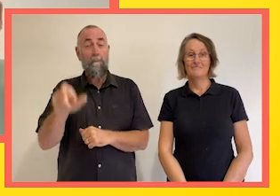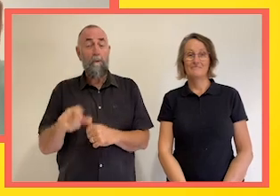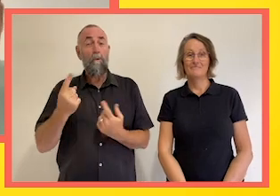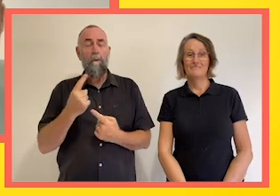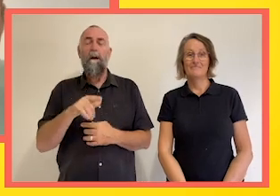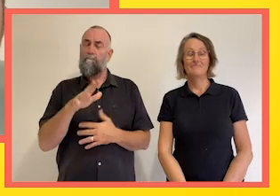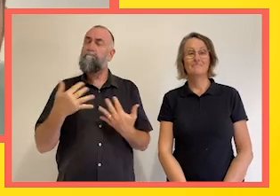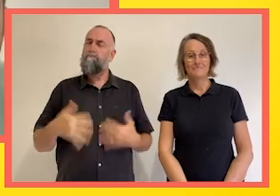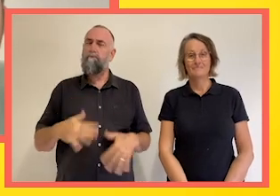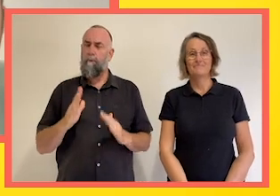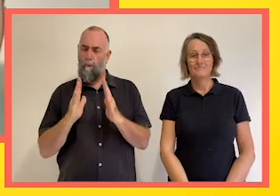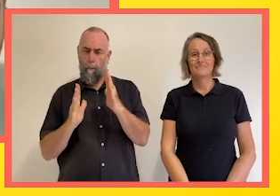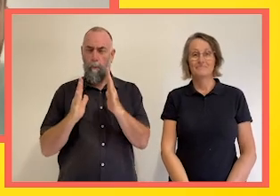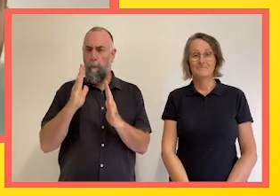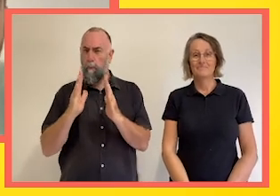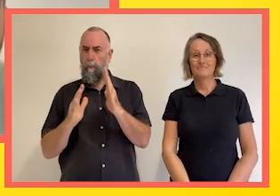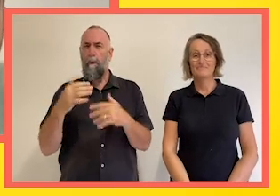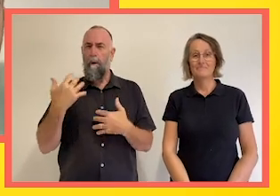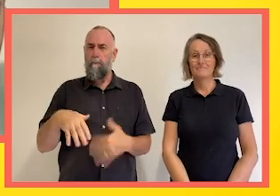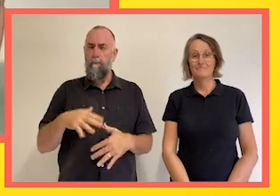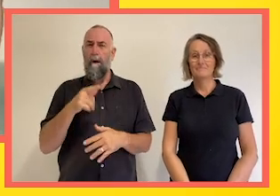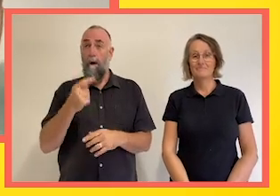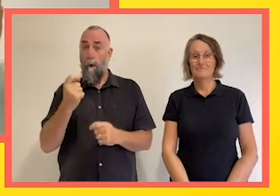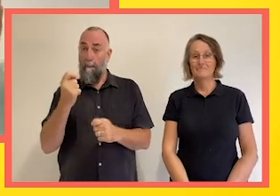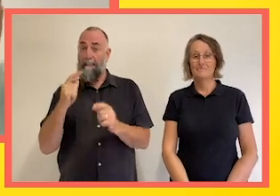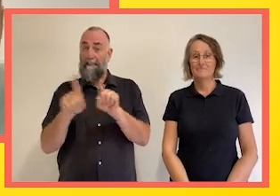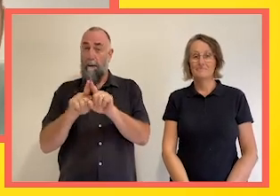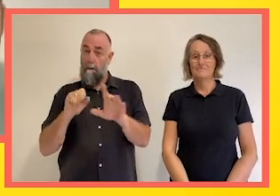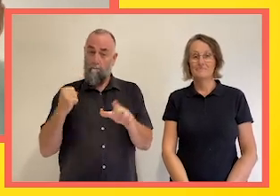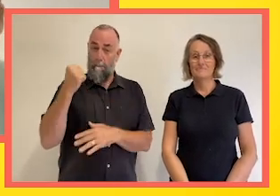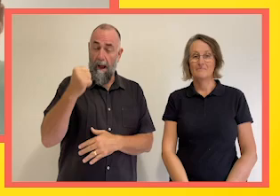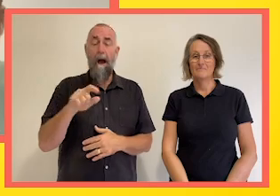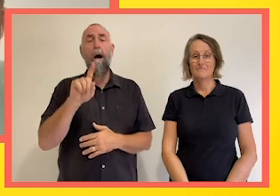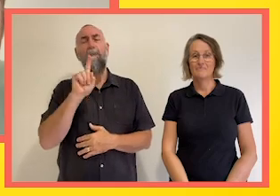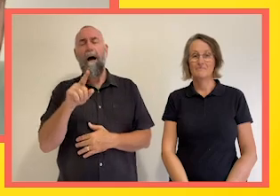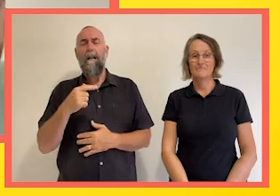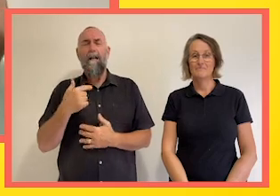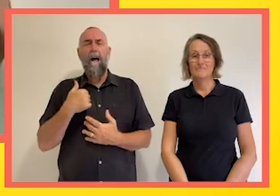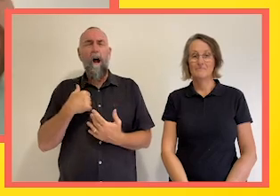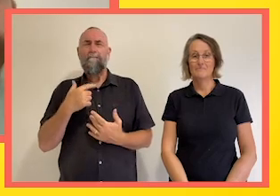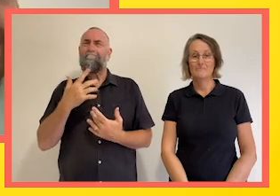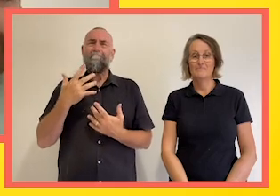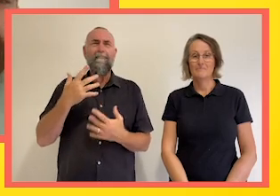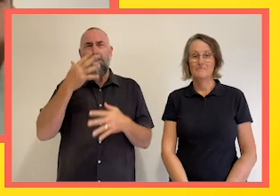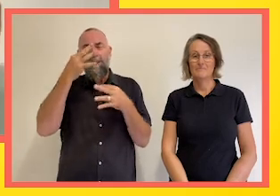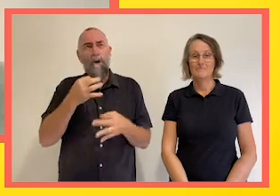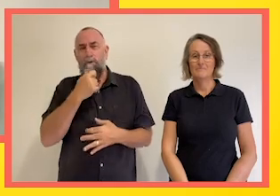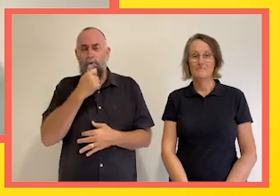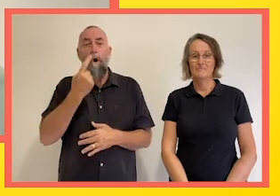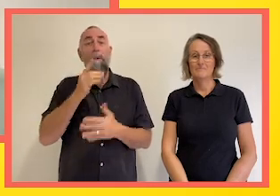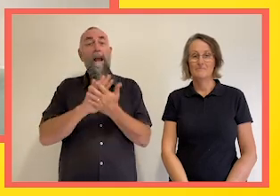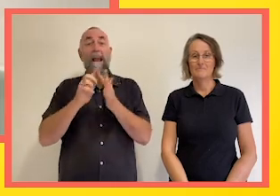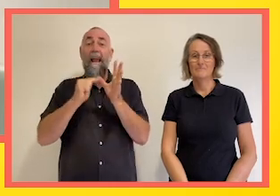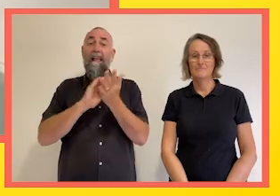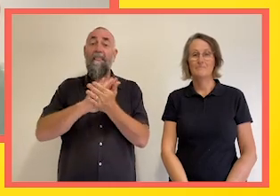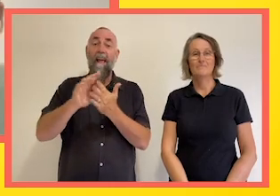is a really close to a You Little Ripper moment, but it's just couldn't edge it out. And mine goes